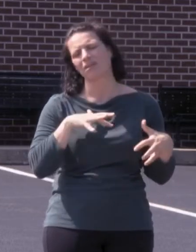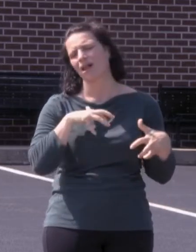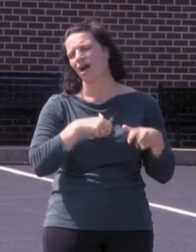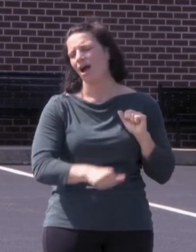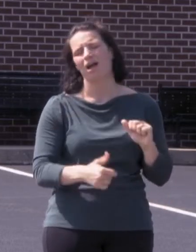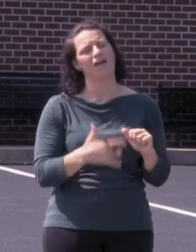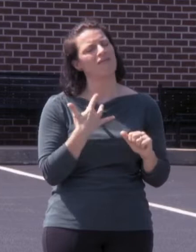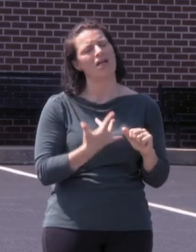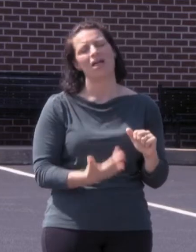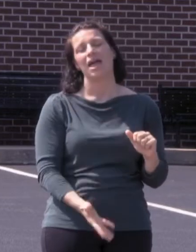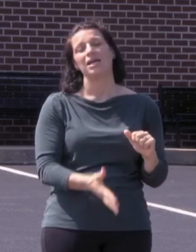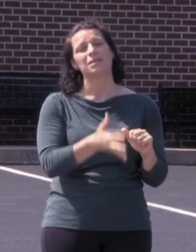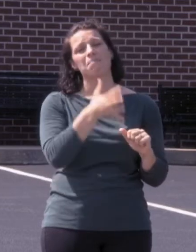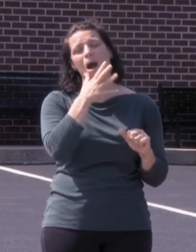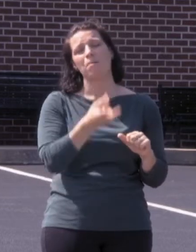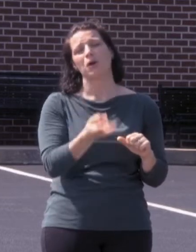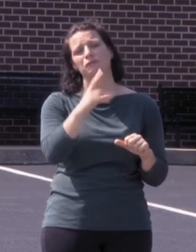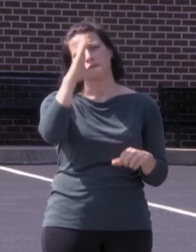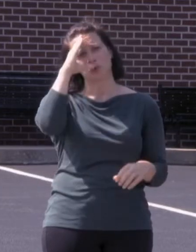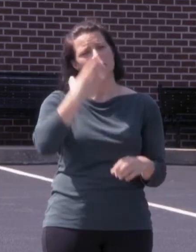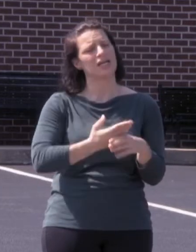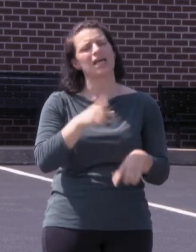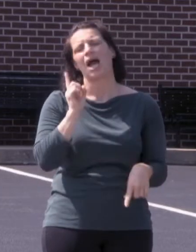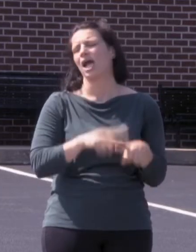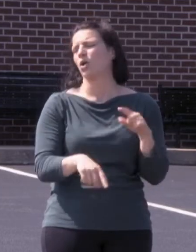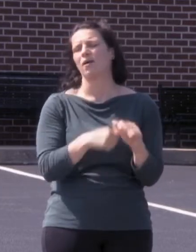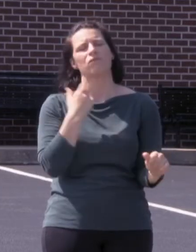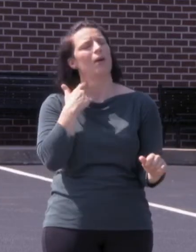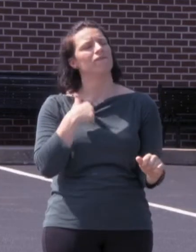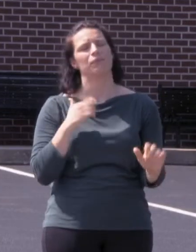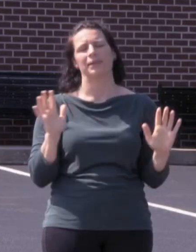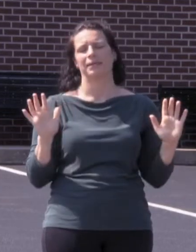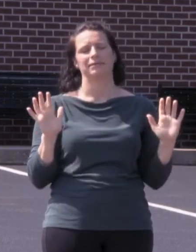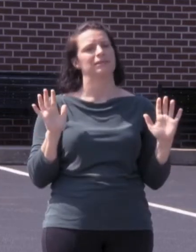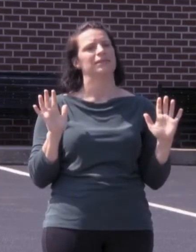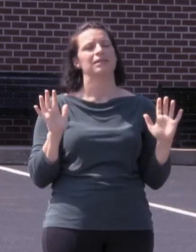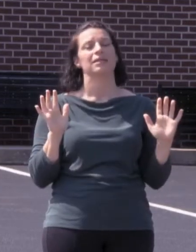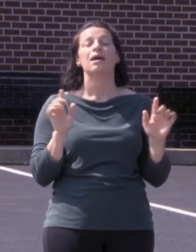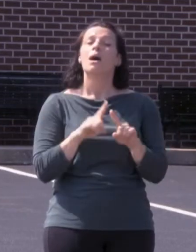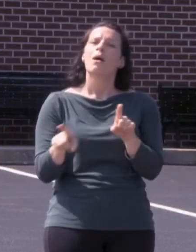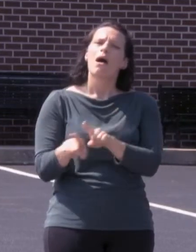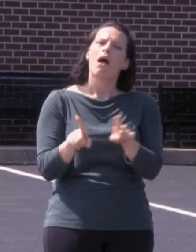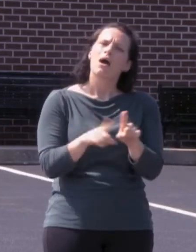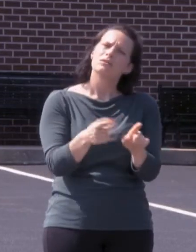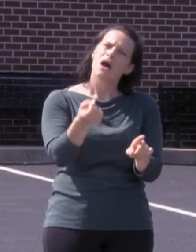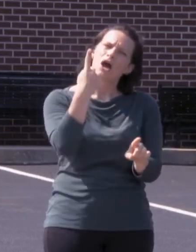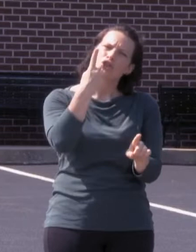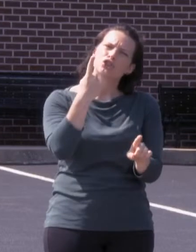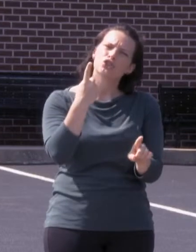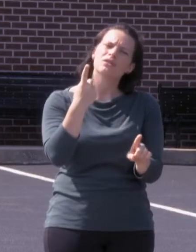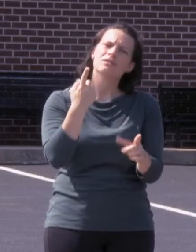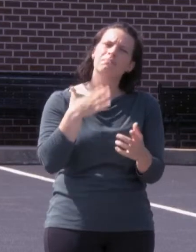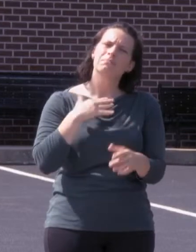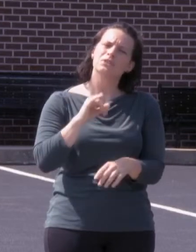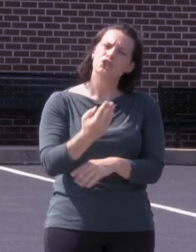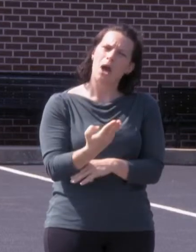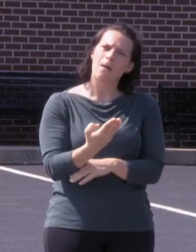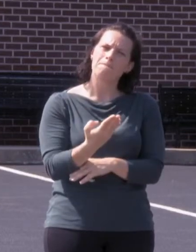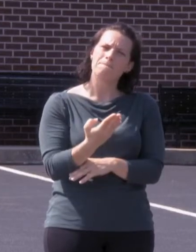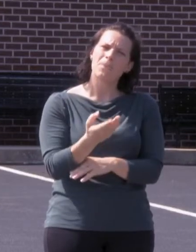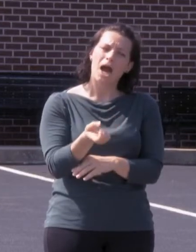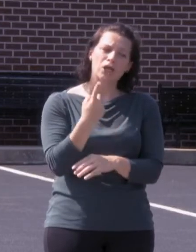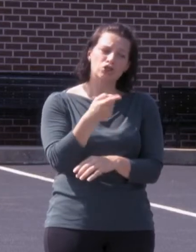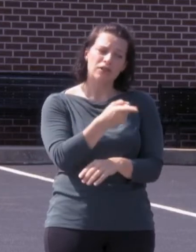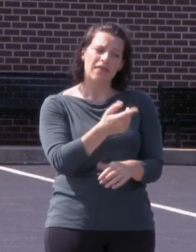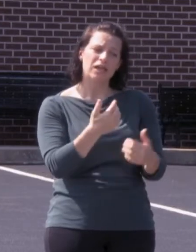and as a mother of 2 sons, it was inescapable for me. But I also understood the assignment. I understood